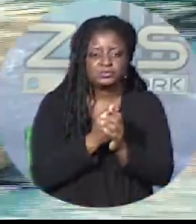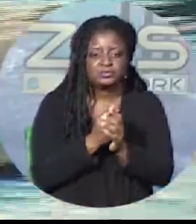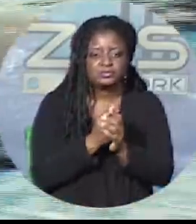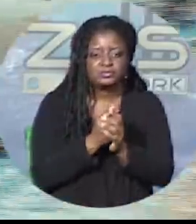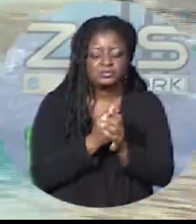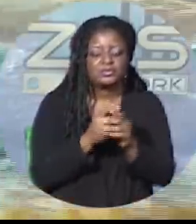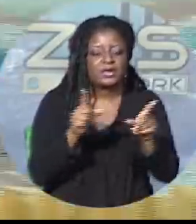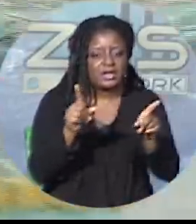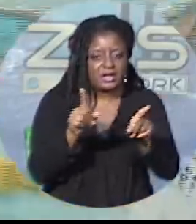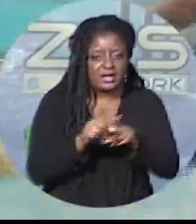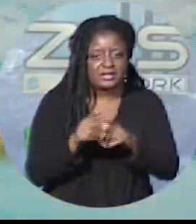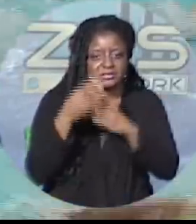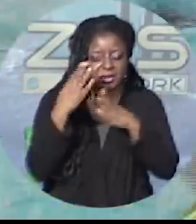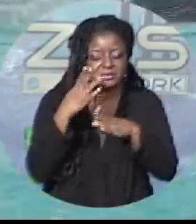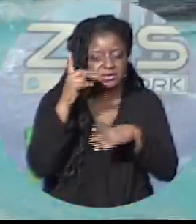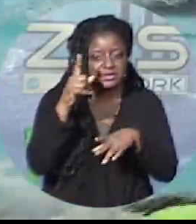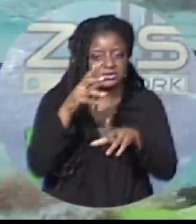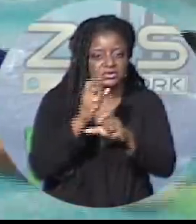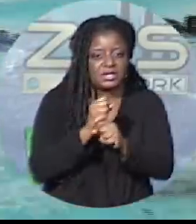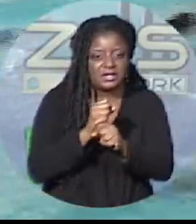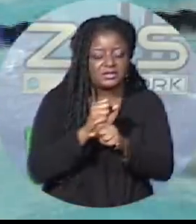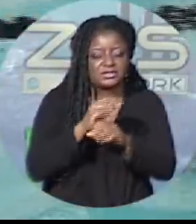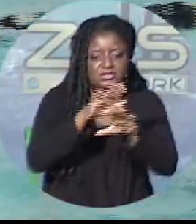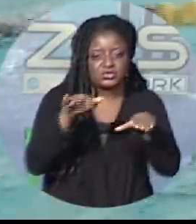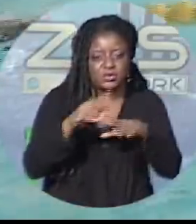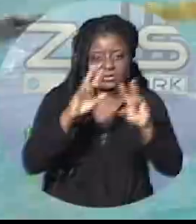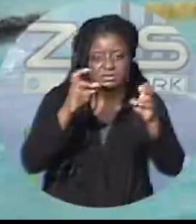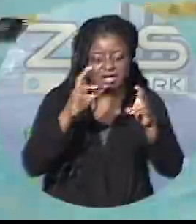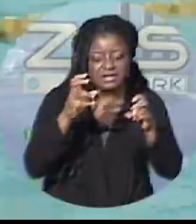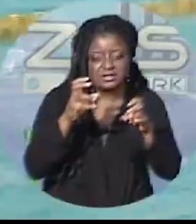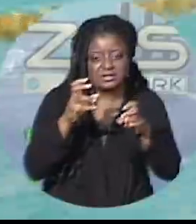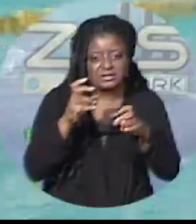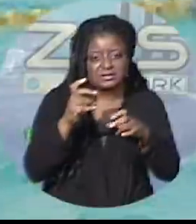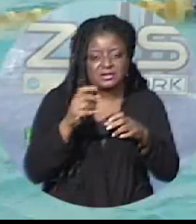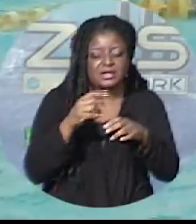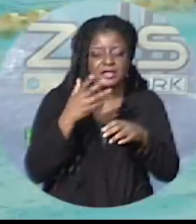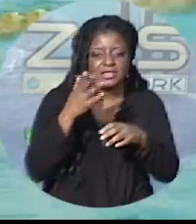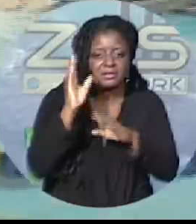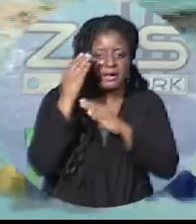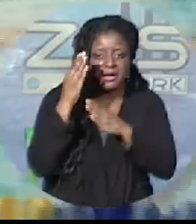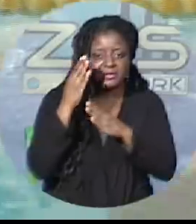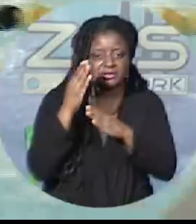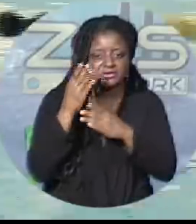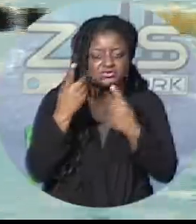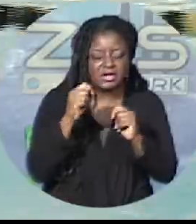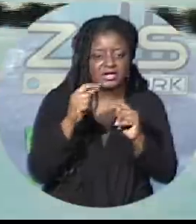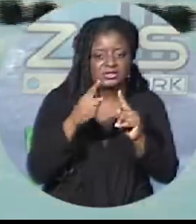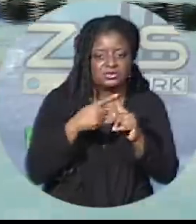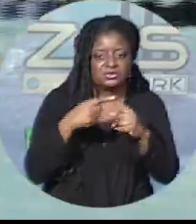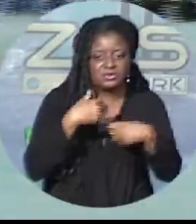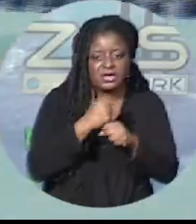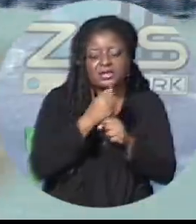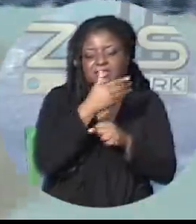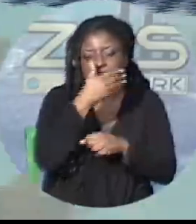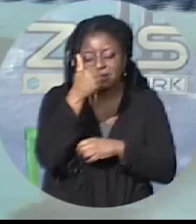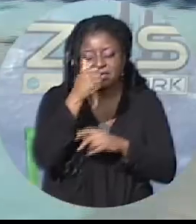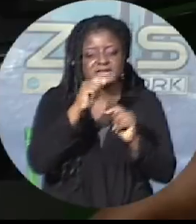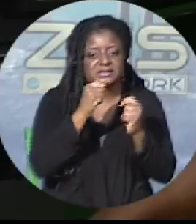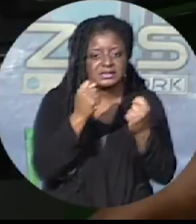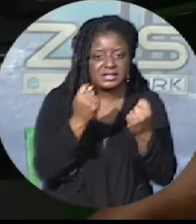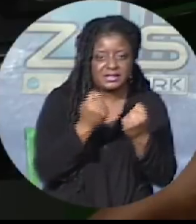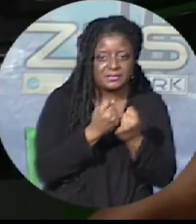title it relinquished last year, the Bahamas Swimming Federation will put together the best team possible, and leading the way will be a Carifta